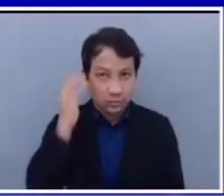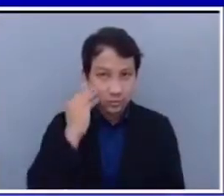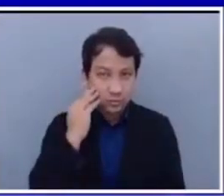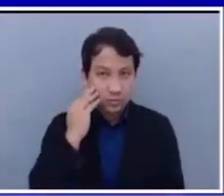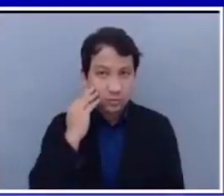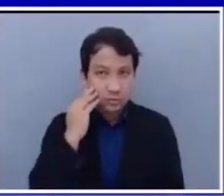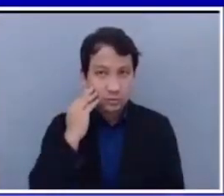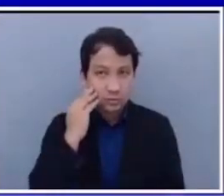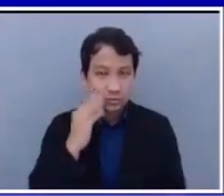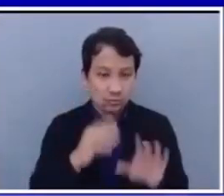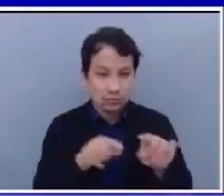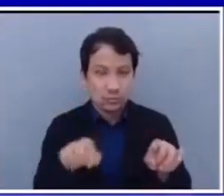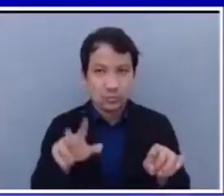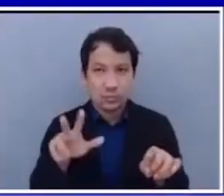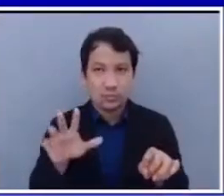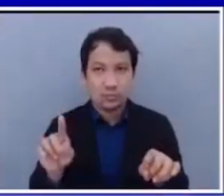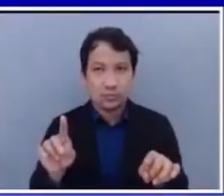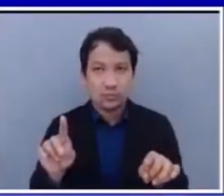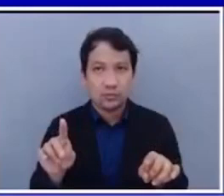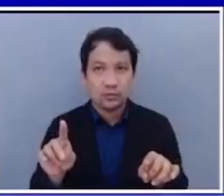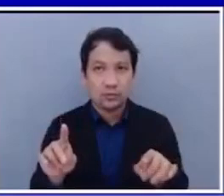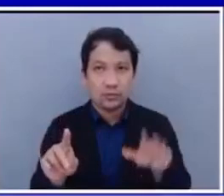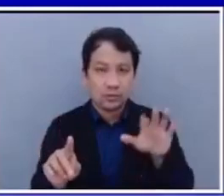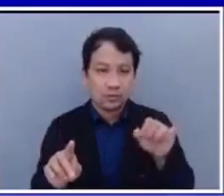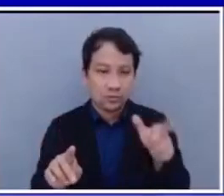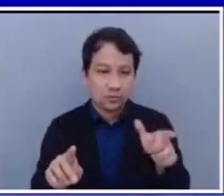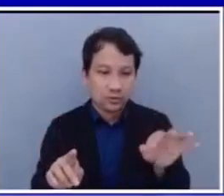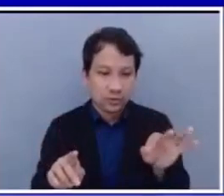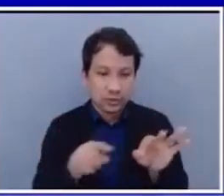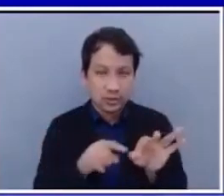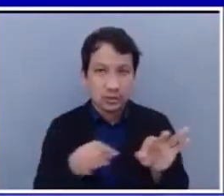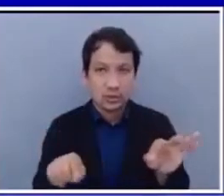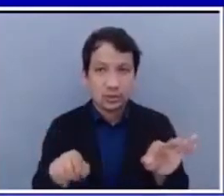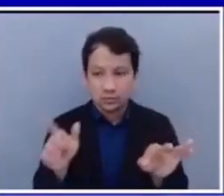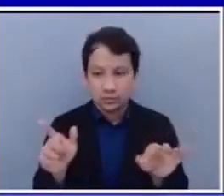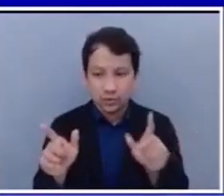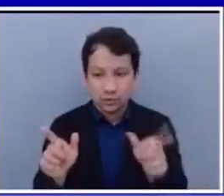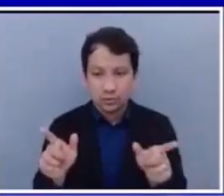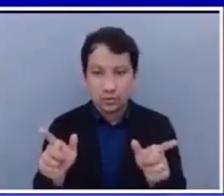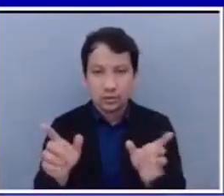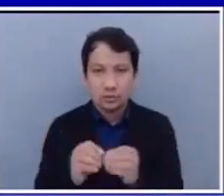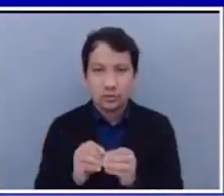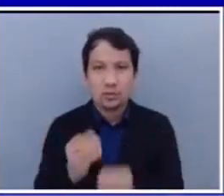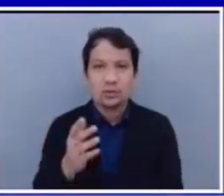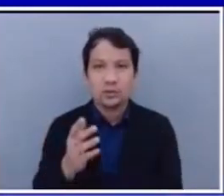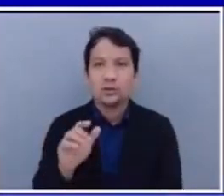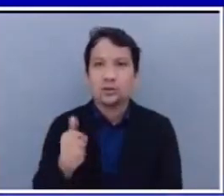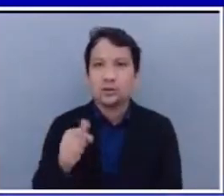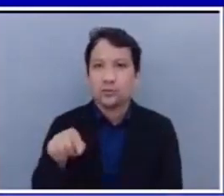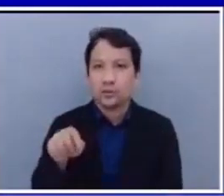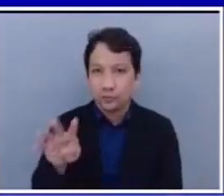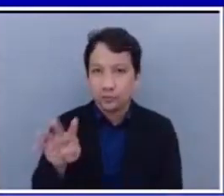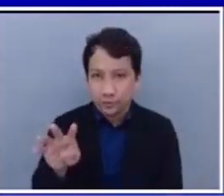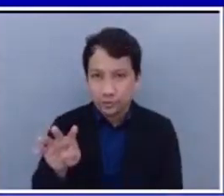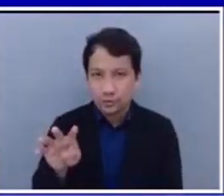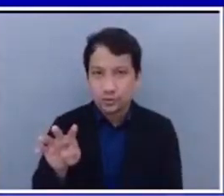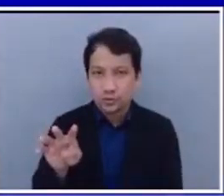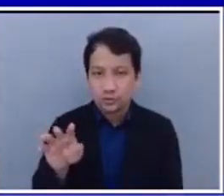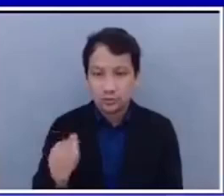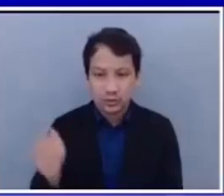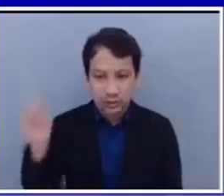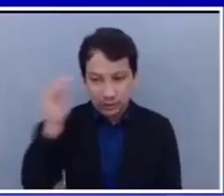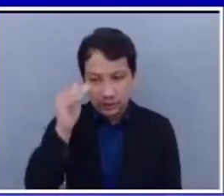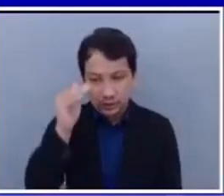5.1 5.2. 5.1 siya 2019. 2020, it's 10.4. Of course, that's the highest. And